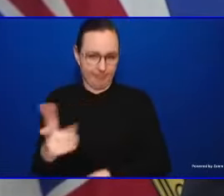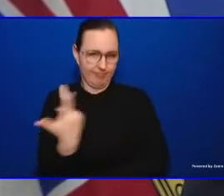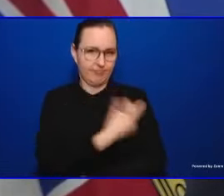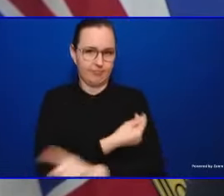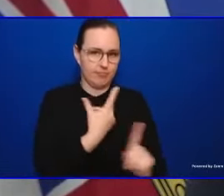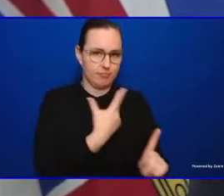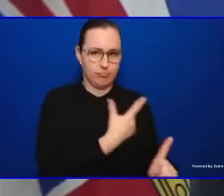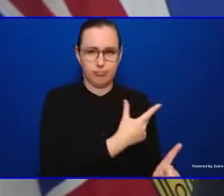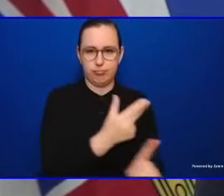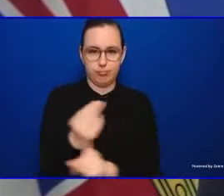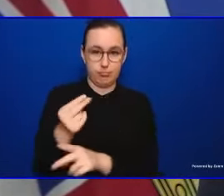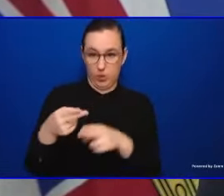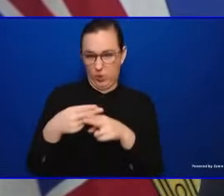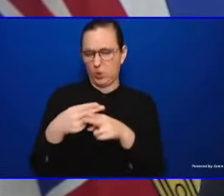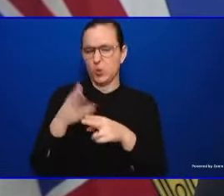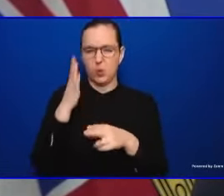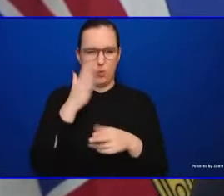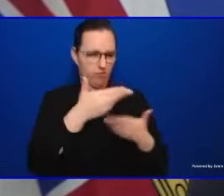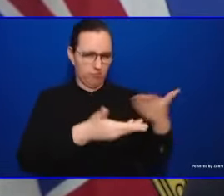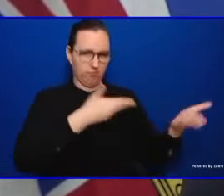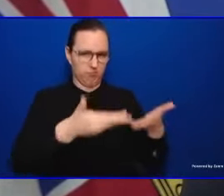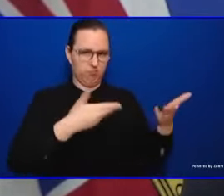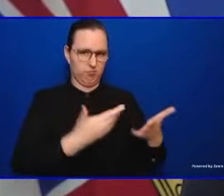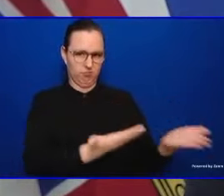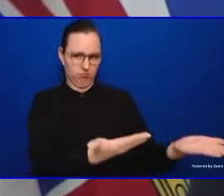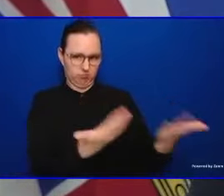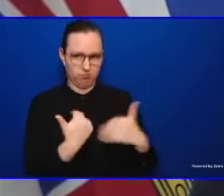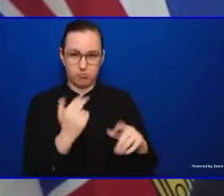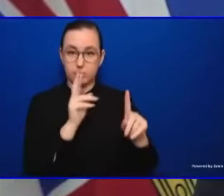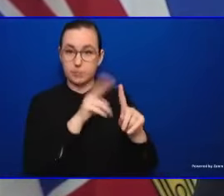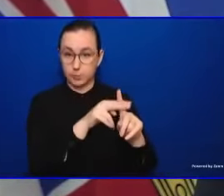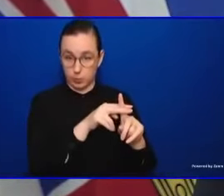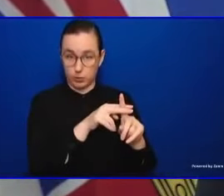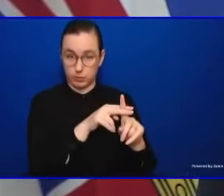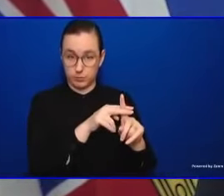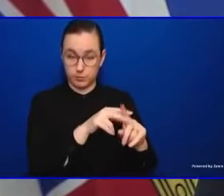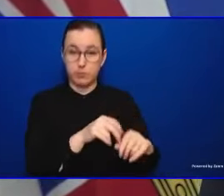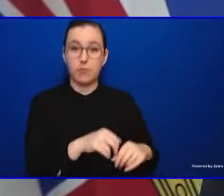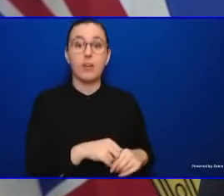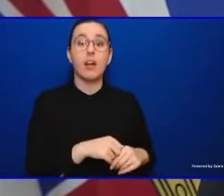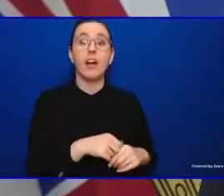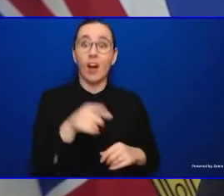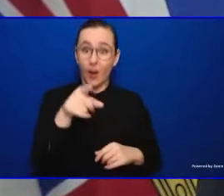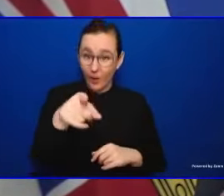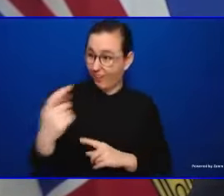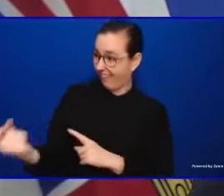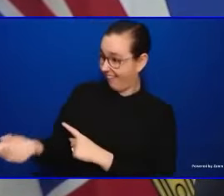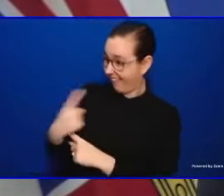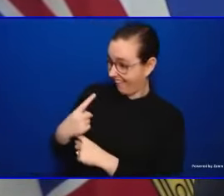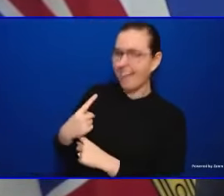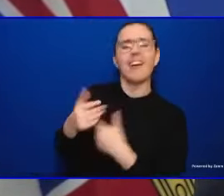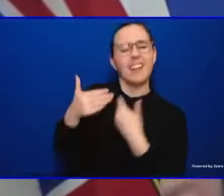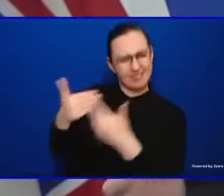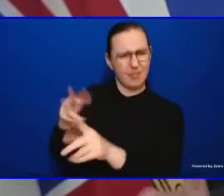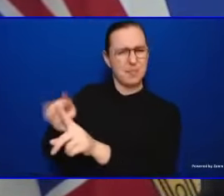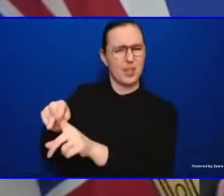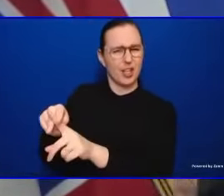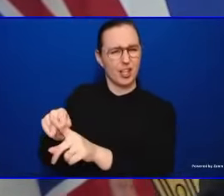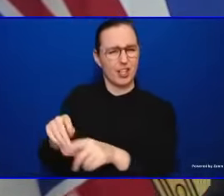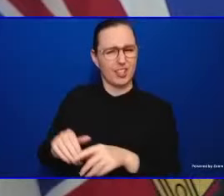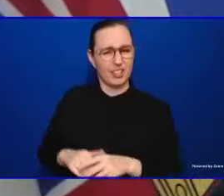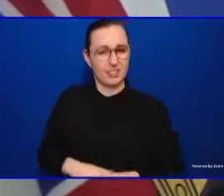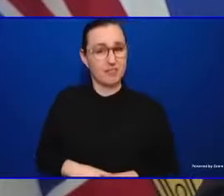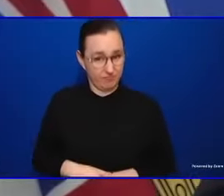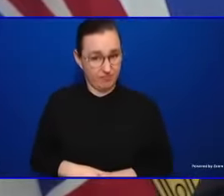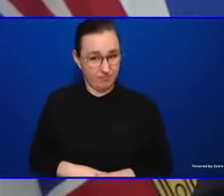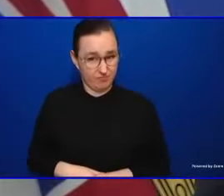invited to book, and we encourage people, when they're invited to book, to book. There remain a significant number of unfilled appointments in BC, although we are